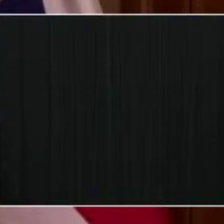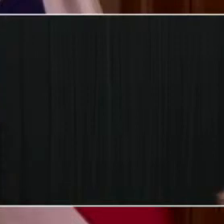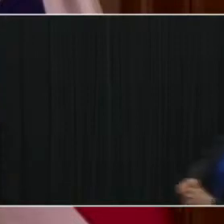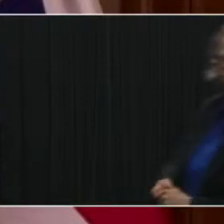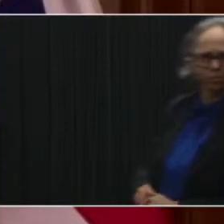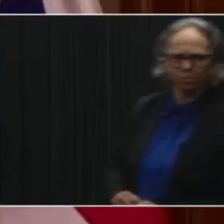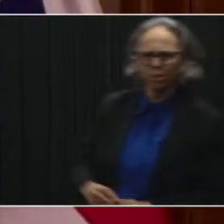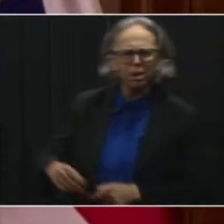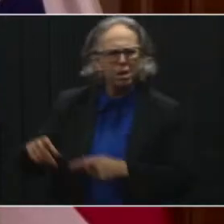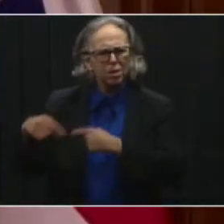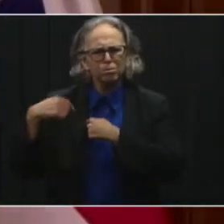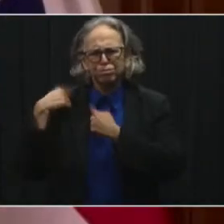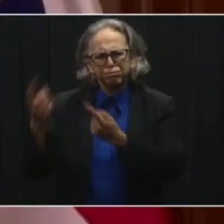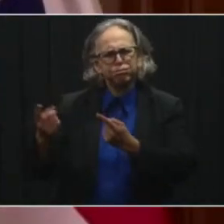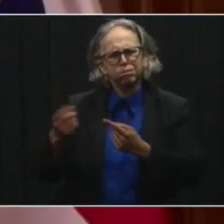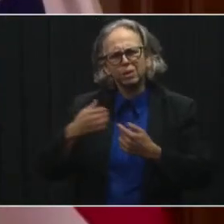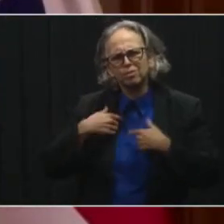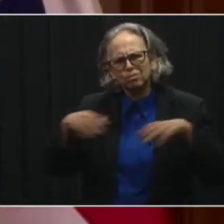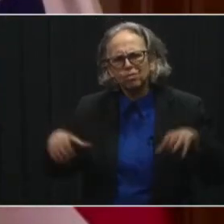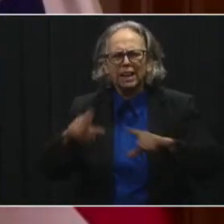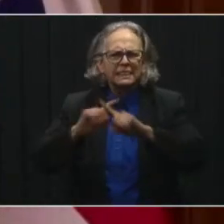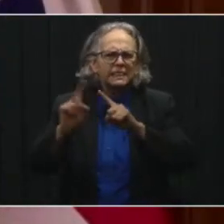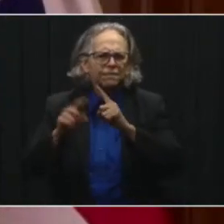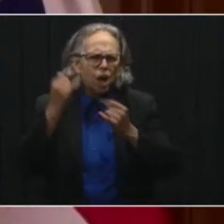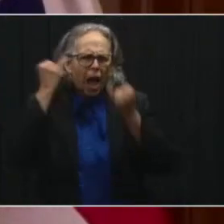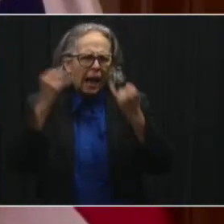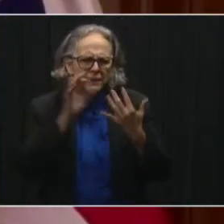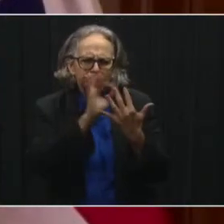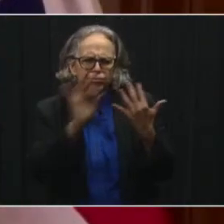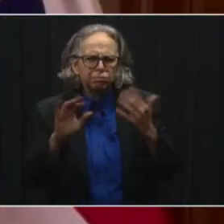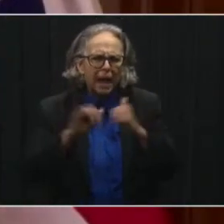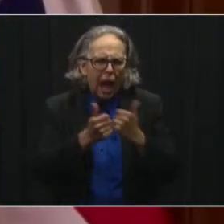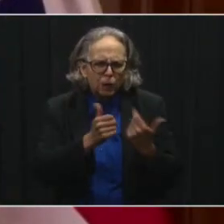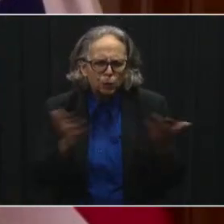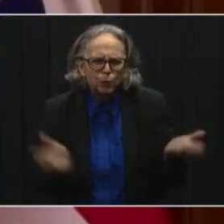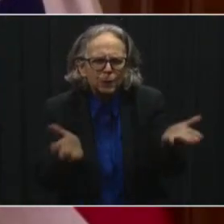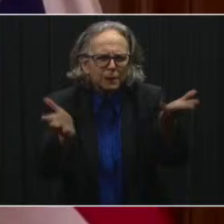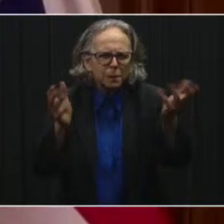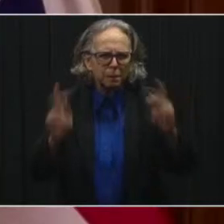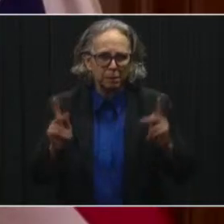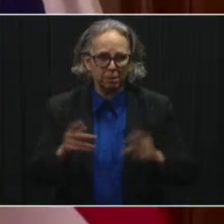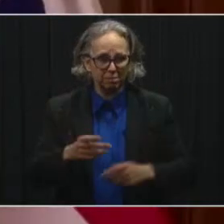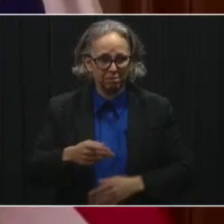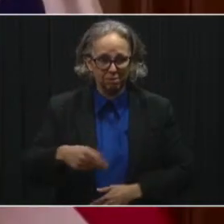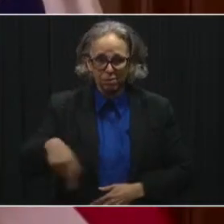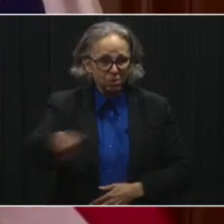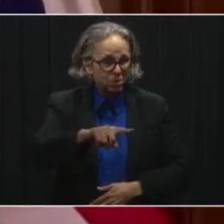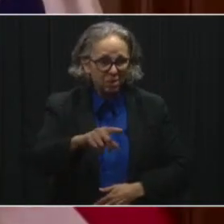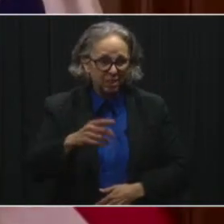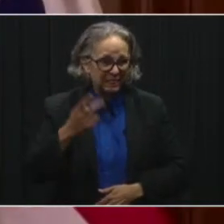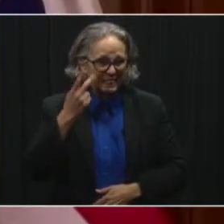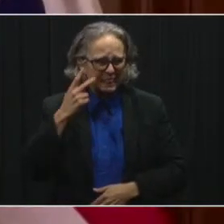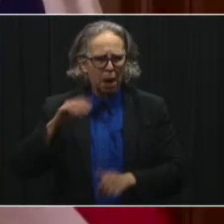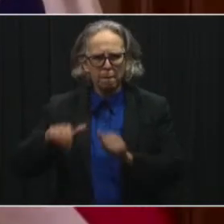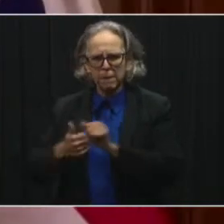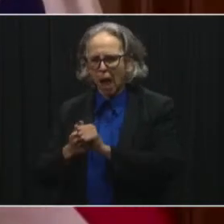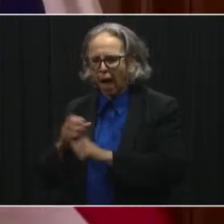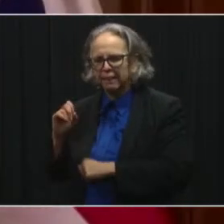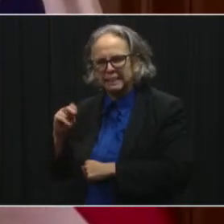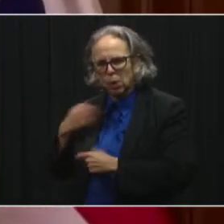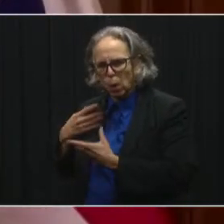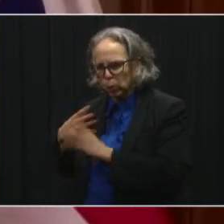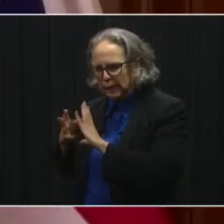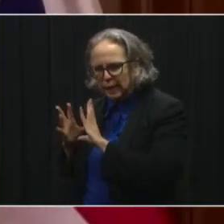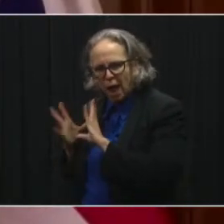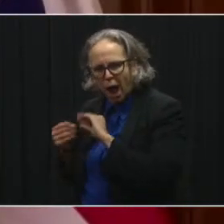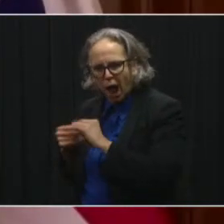seeing, you know, behind the scenes is, you know, how many different incentives we're offering out there. We've told